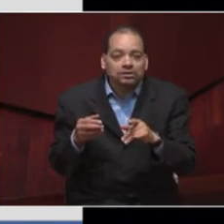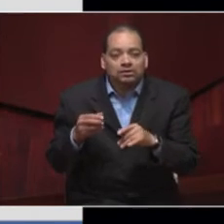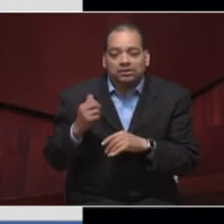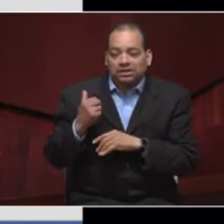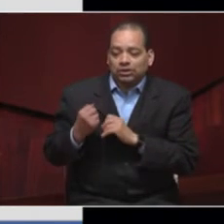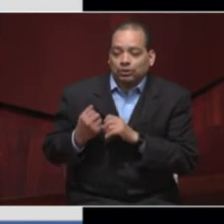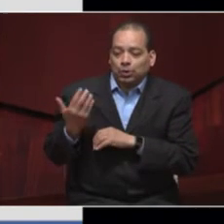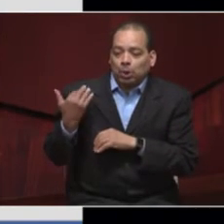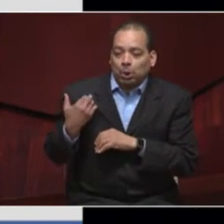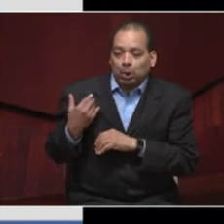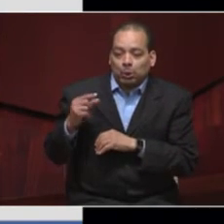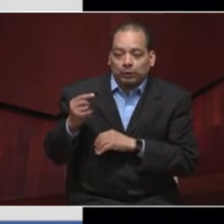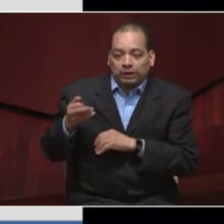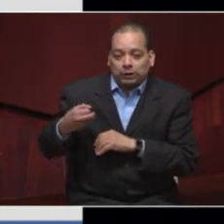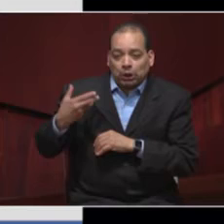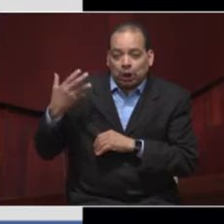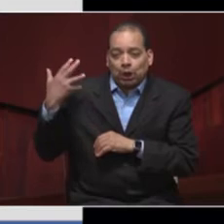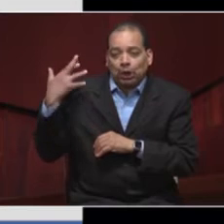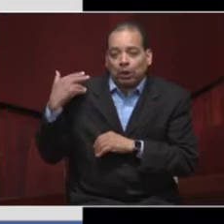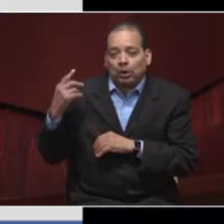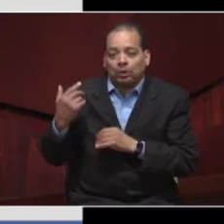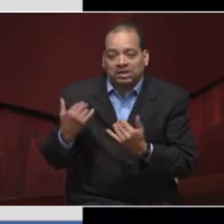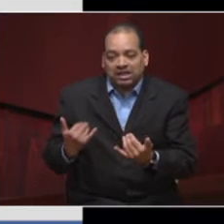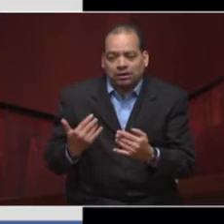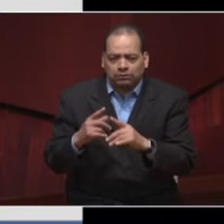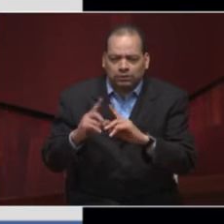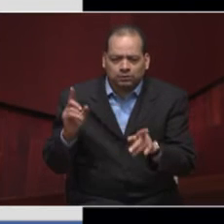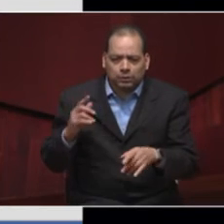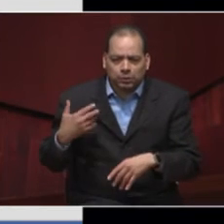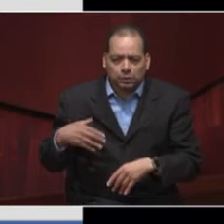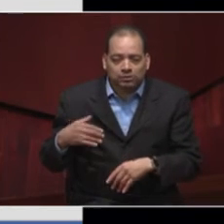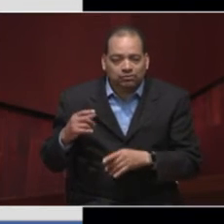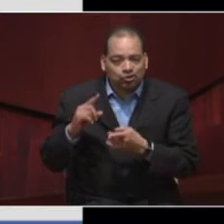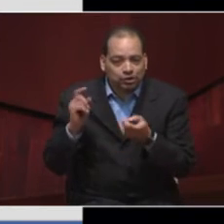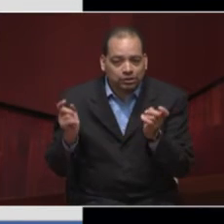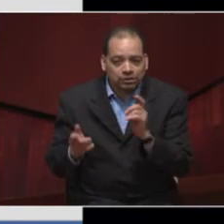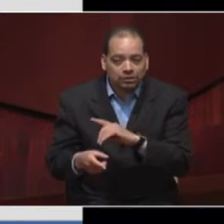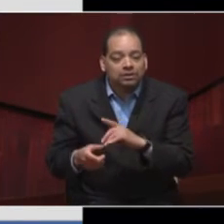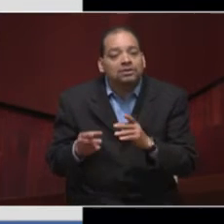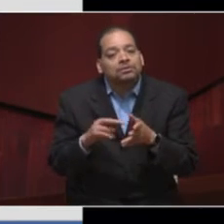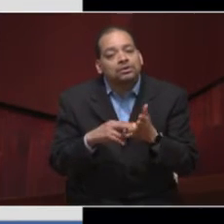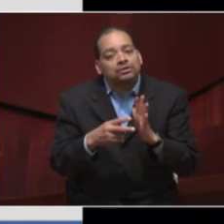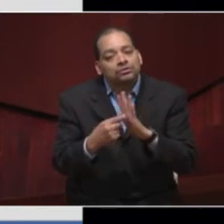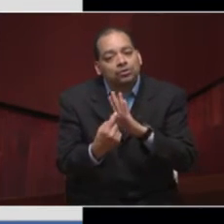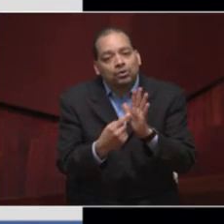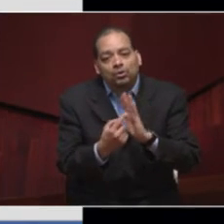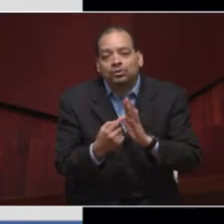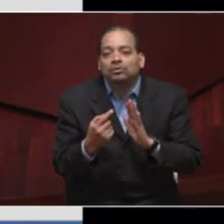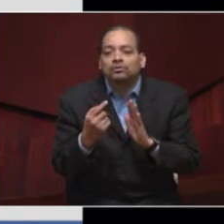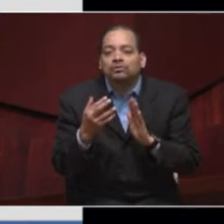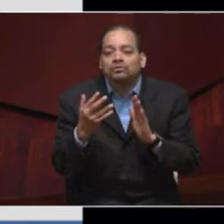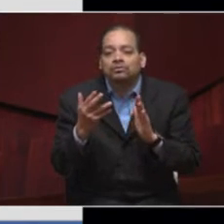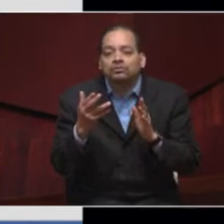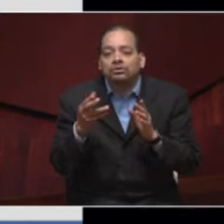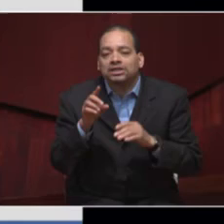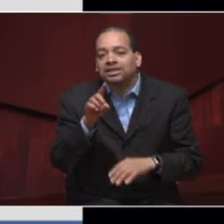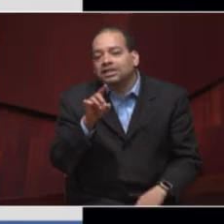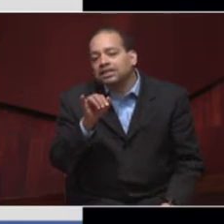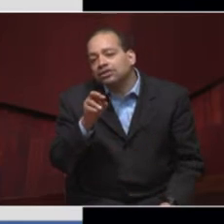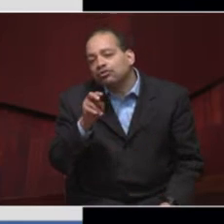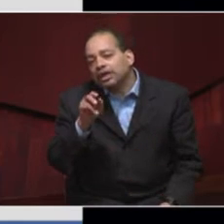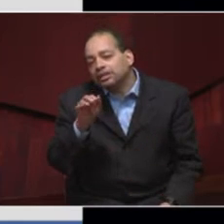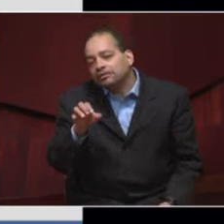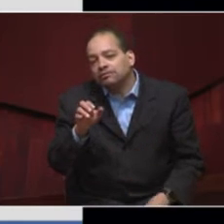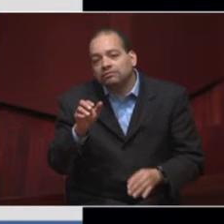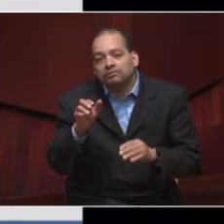ago, really to what we're doing today. So in addition, obviously, it fulfills the directive item in M1218 that